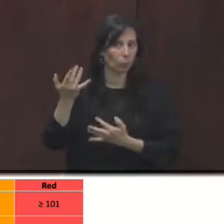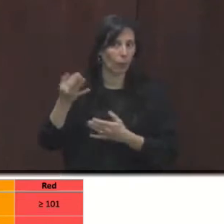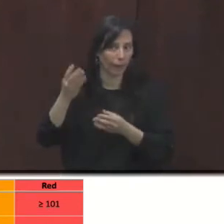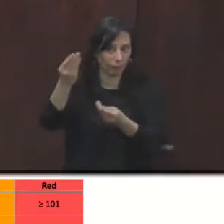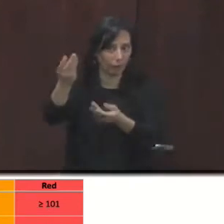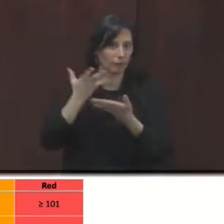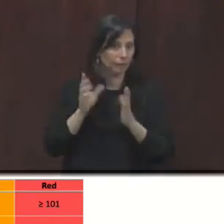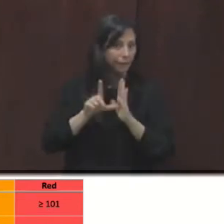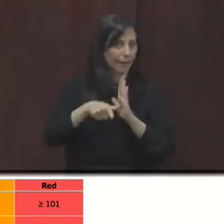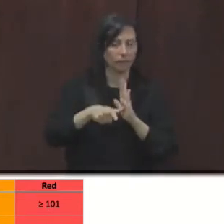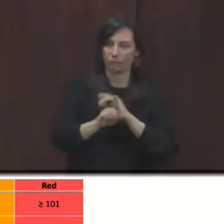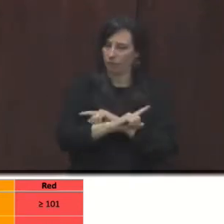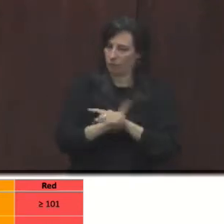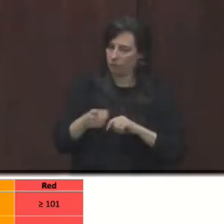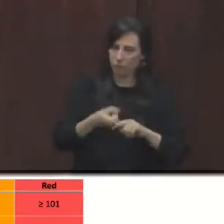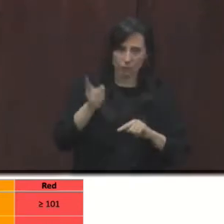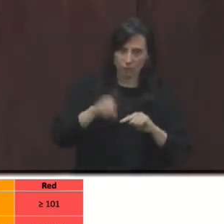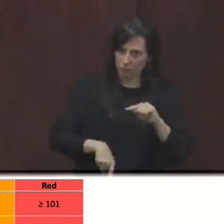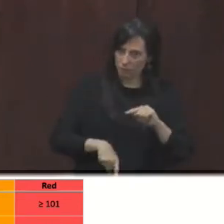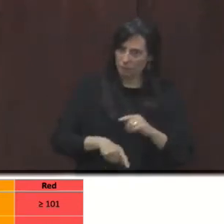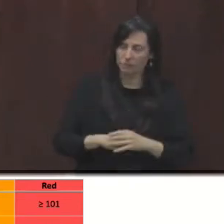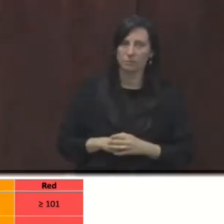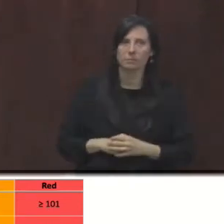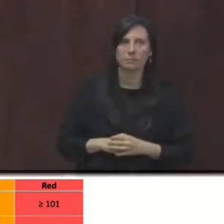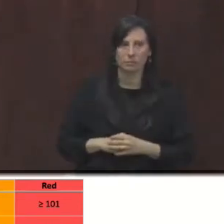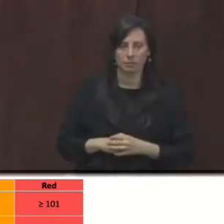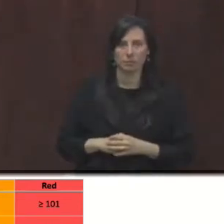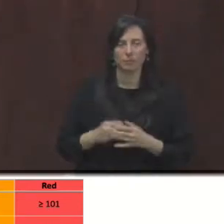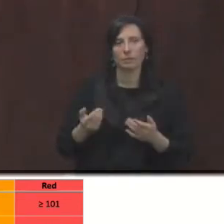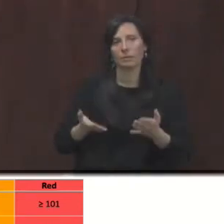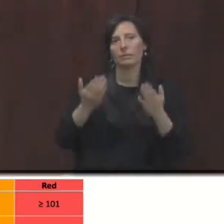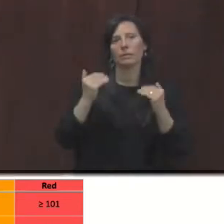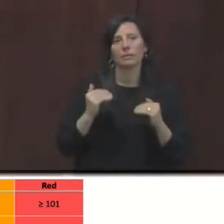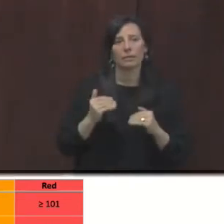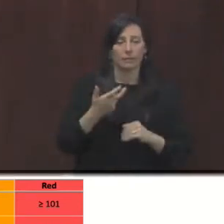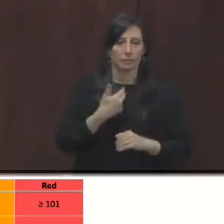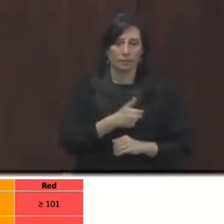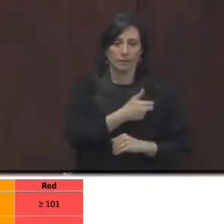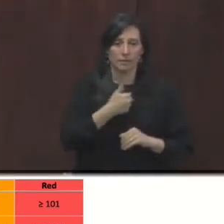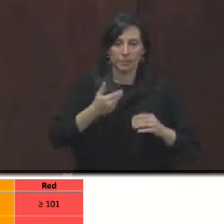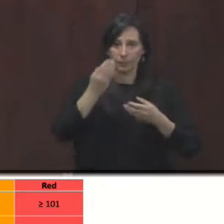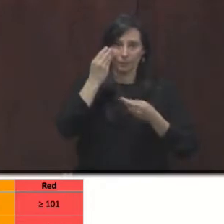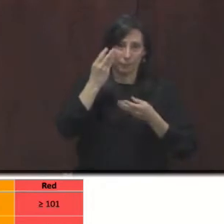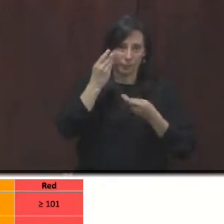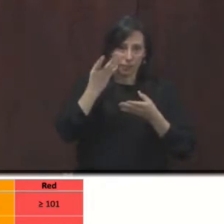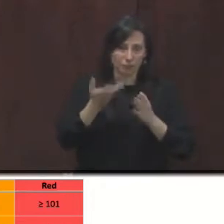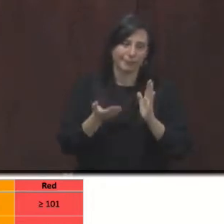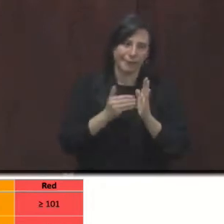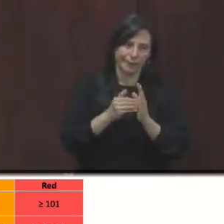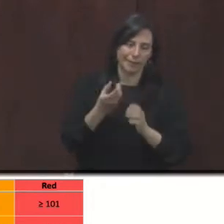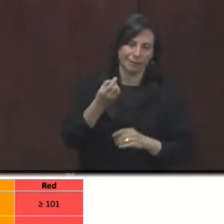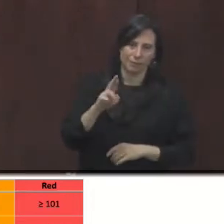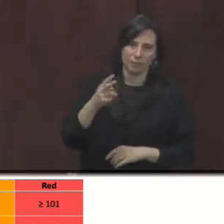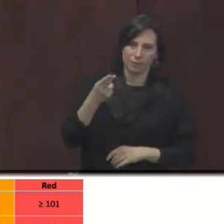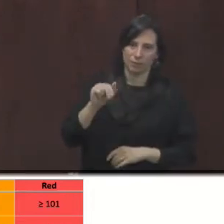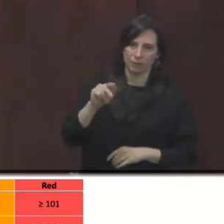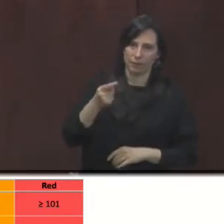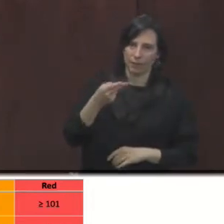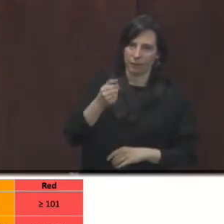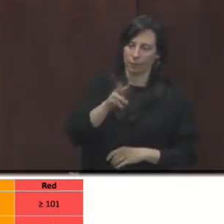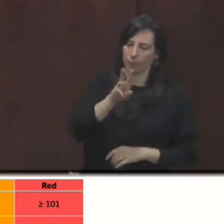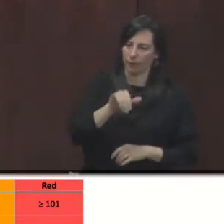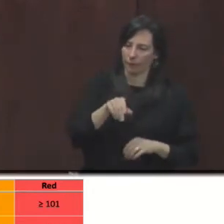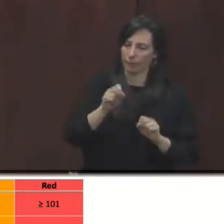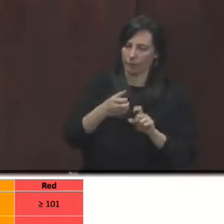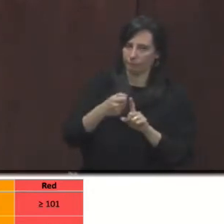And then you'll see the hospital data that we track. And like I said, Dr. Hathaway is here with us, so I won't spend much time on that one.